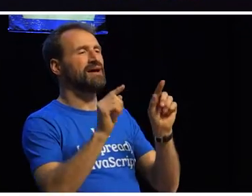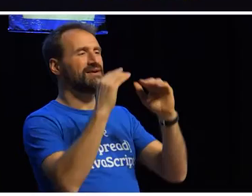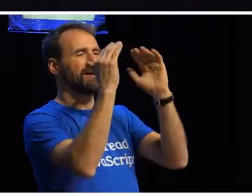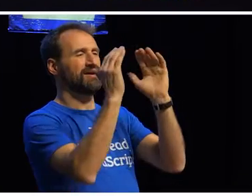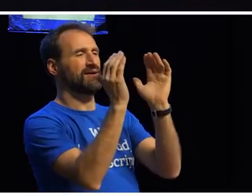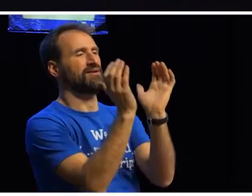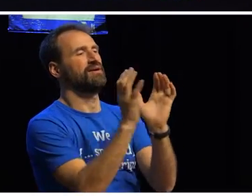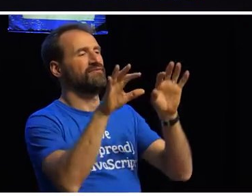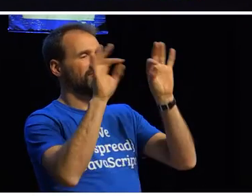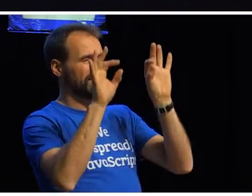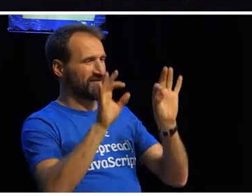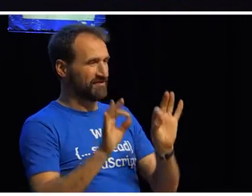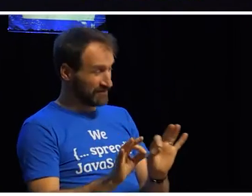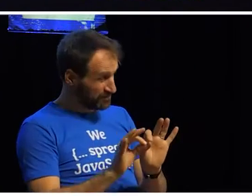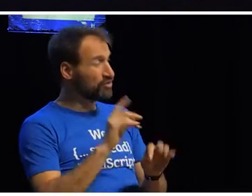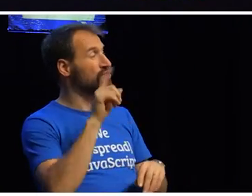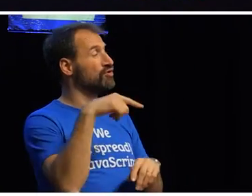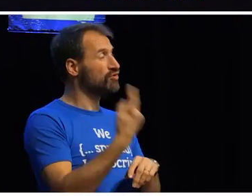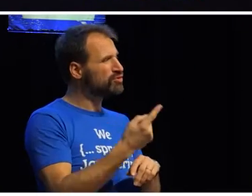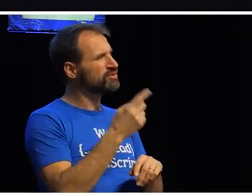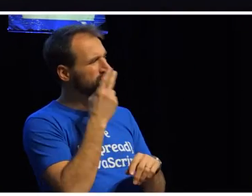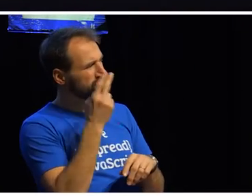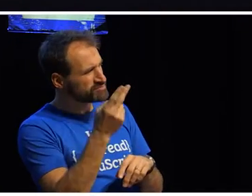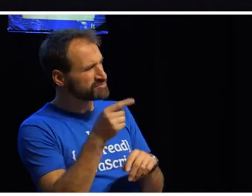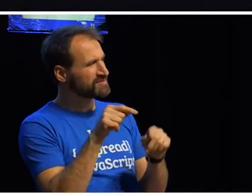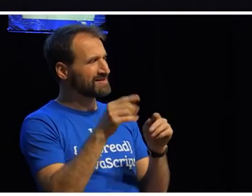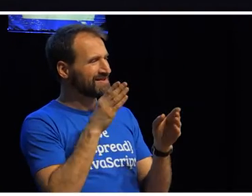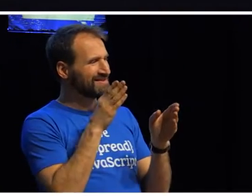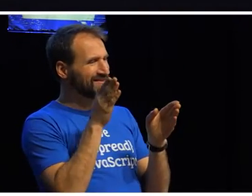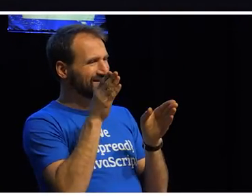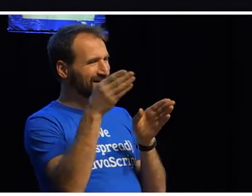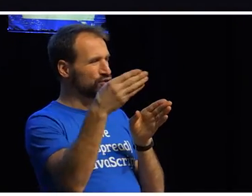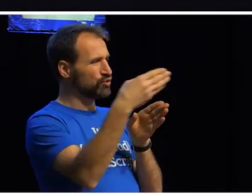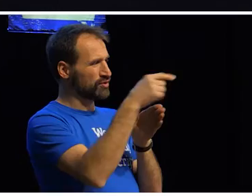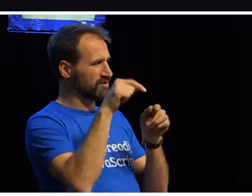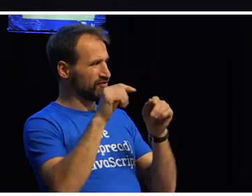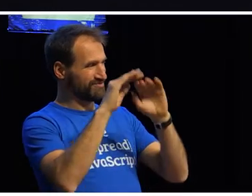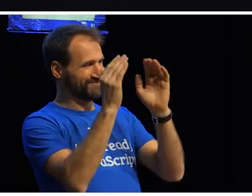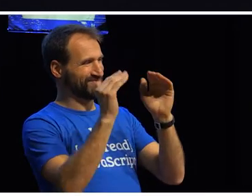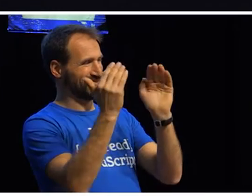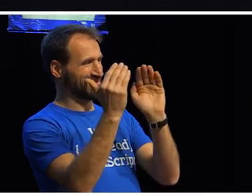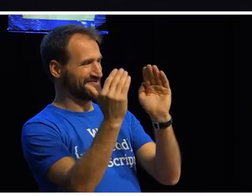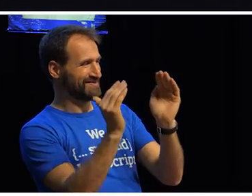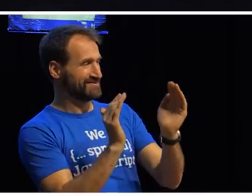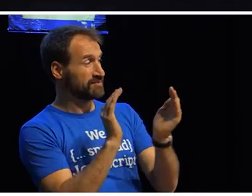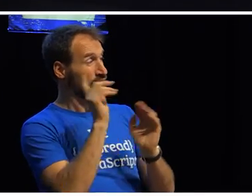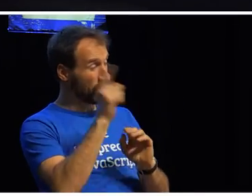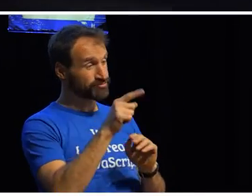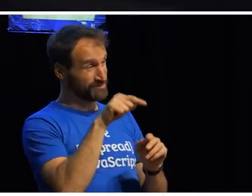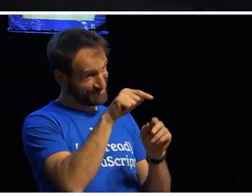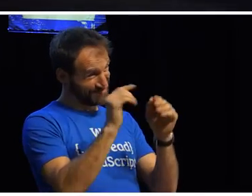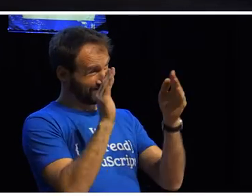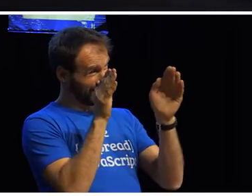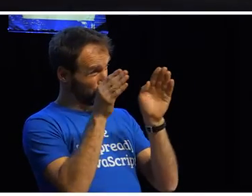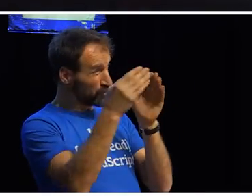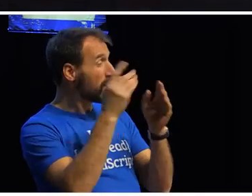case, and compare the direction of those edges to an edges find on known cat images. And this entire thing is actually used a